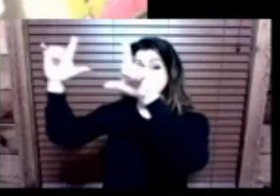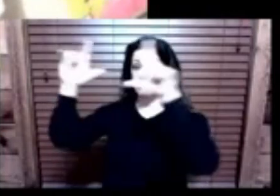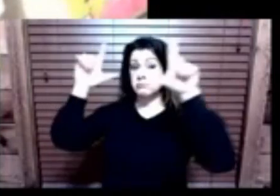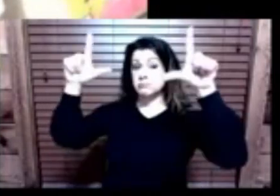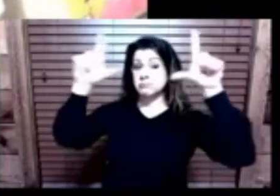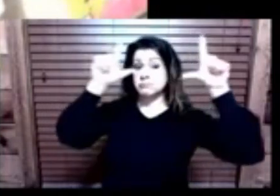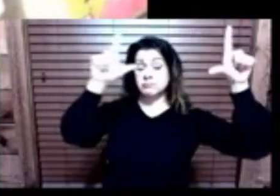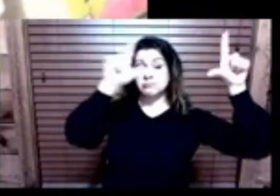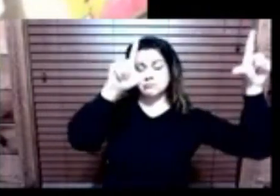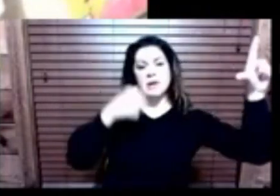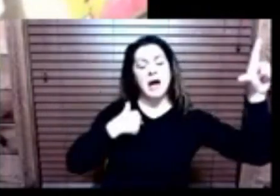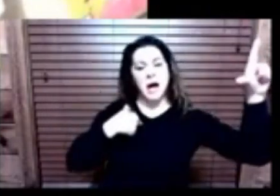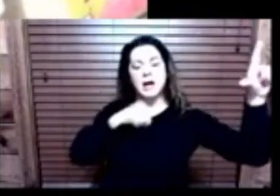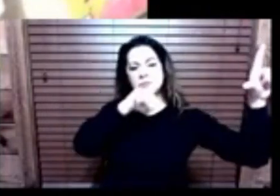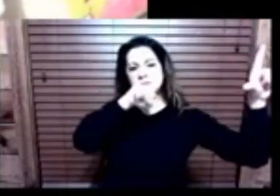into dogs.